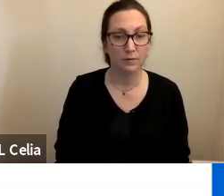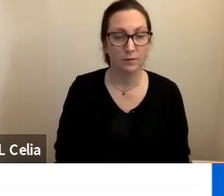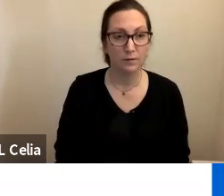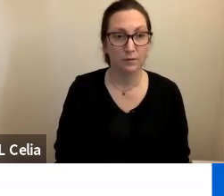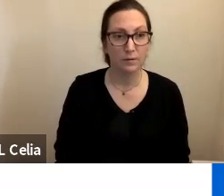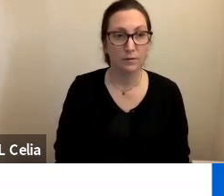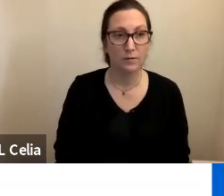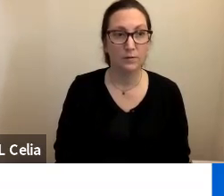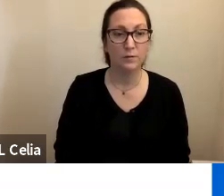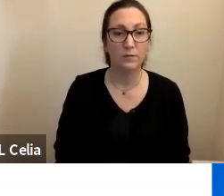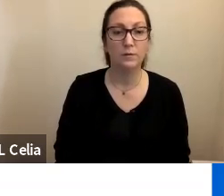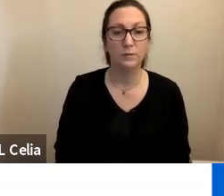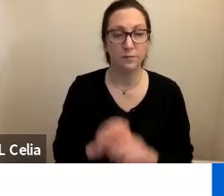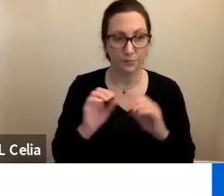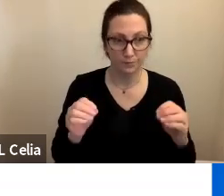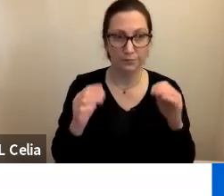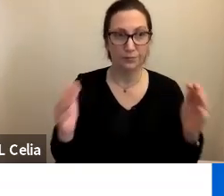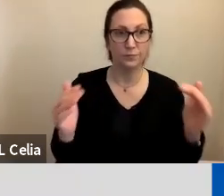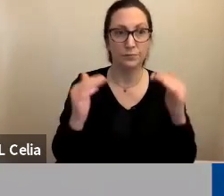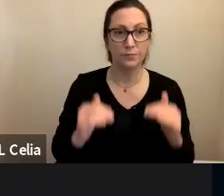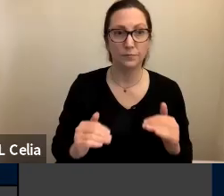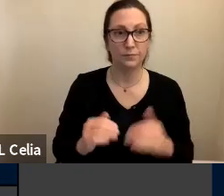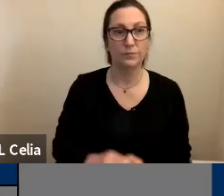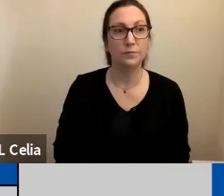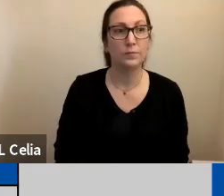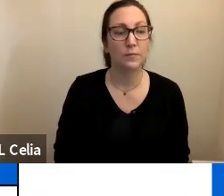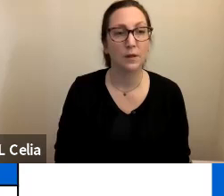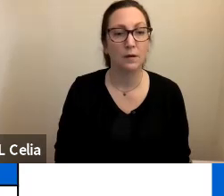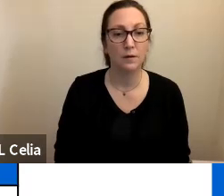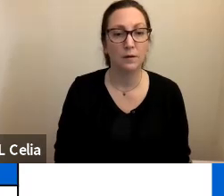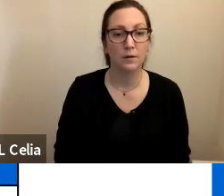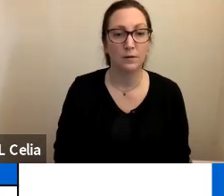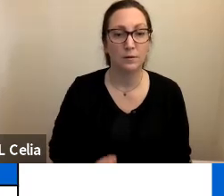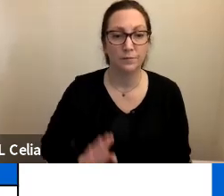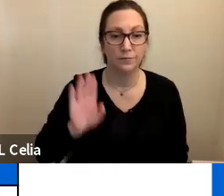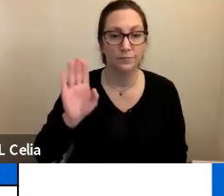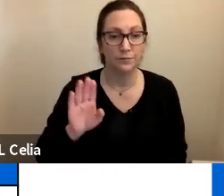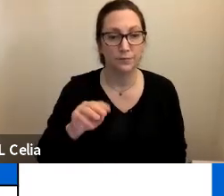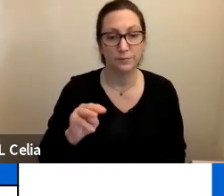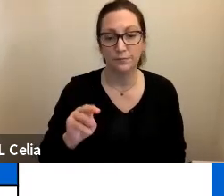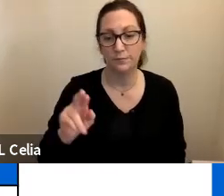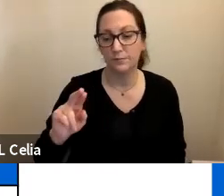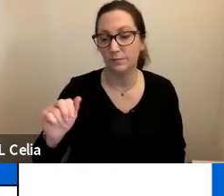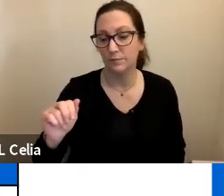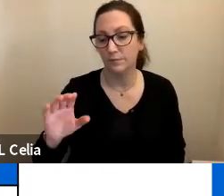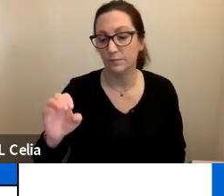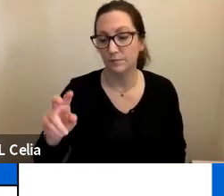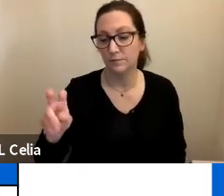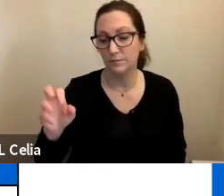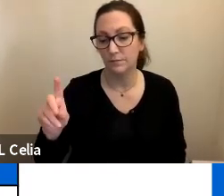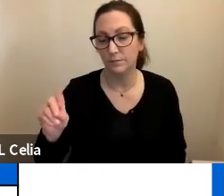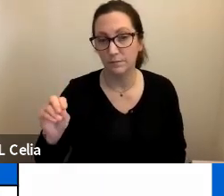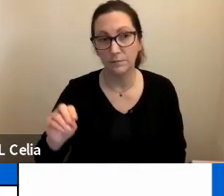There being none, I think we can move forward, Ms. Hogan. Not a question, but a comment. If we could go back to